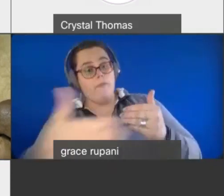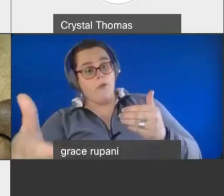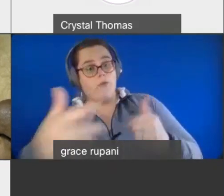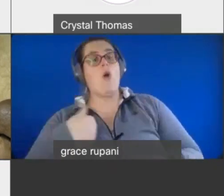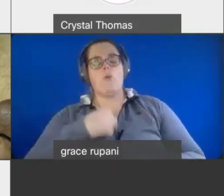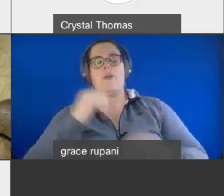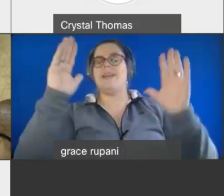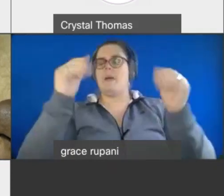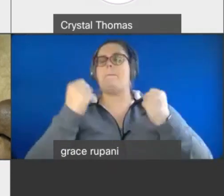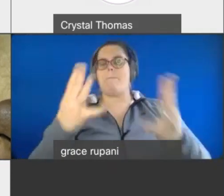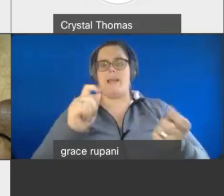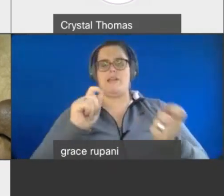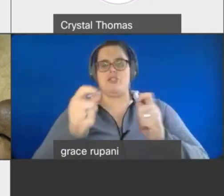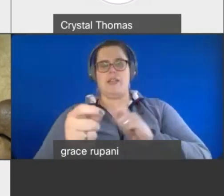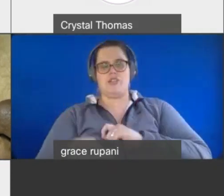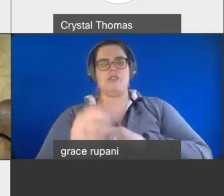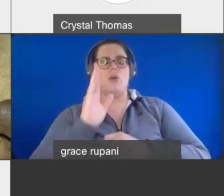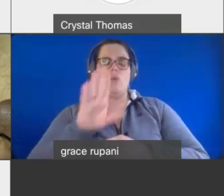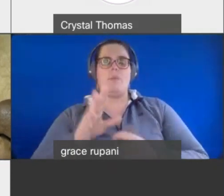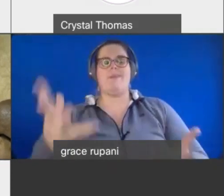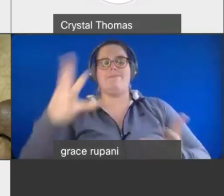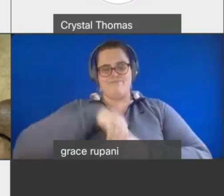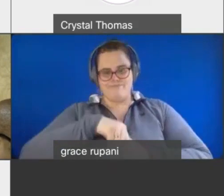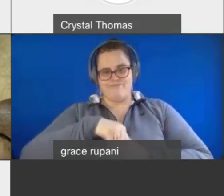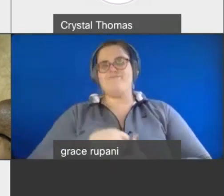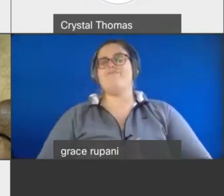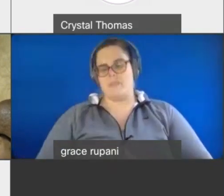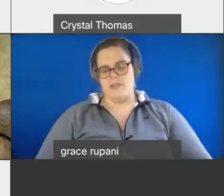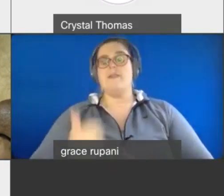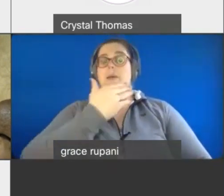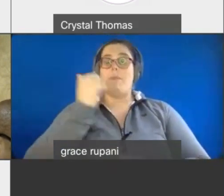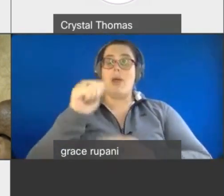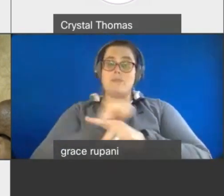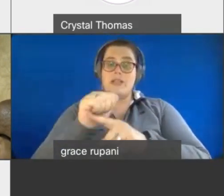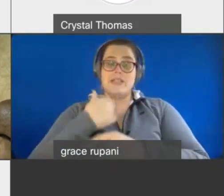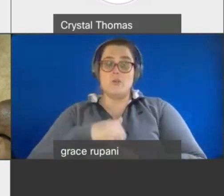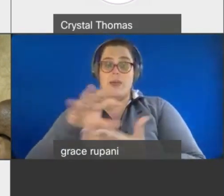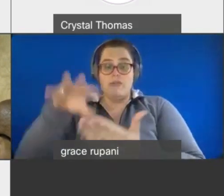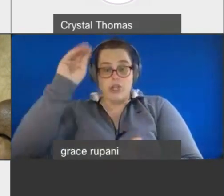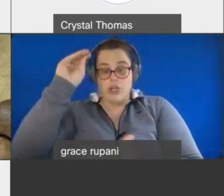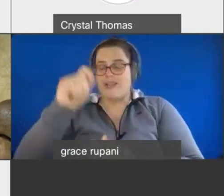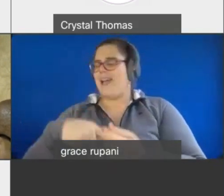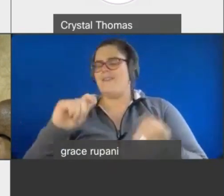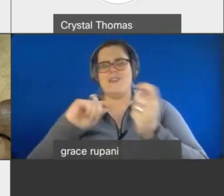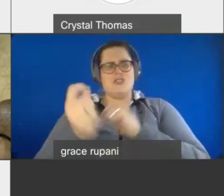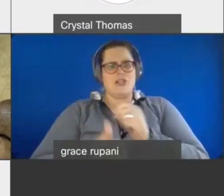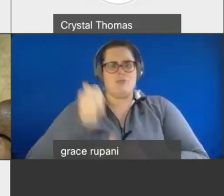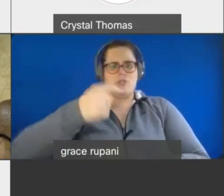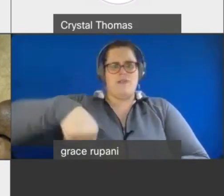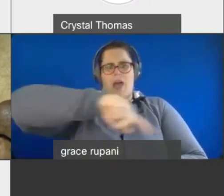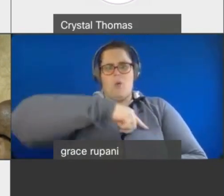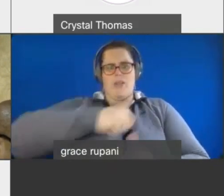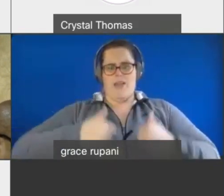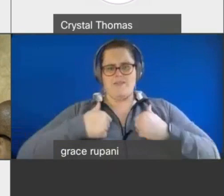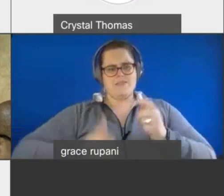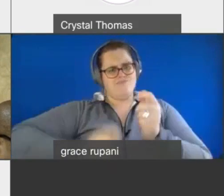changes during the pandemic. Best practices learned during pandemic have changed most aspects of our lives and the way we think